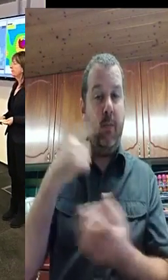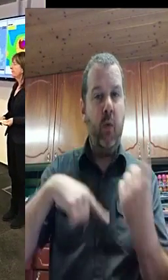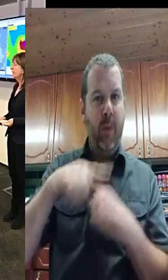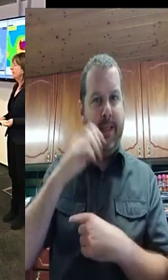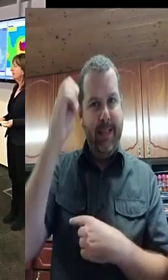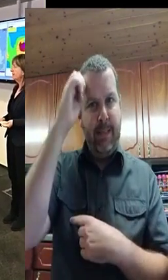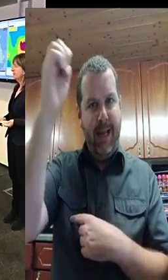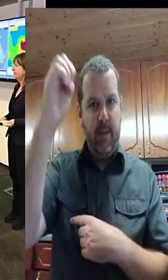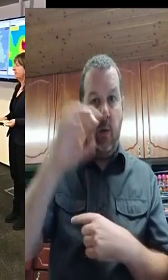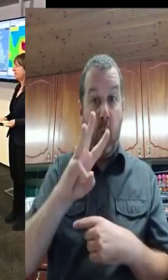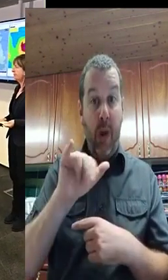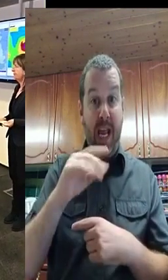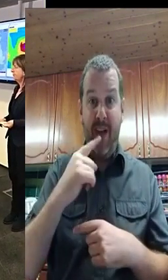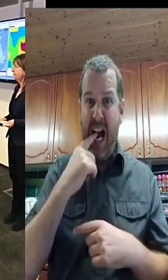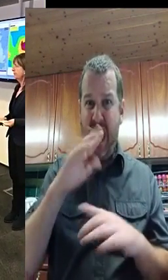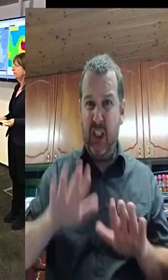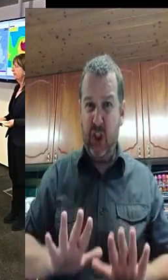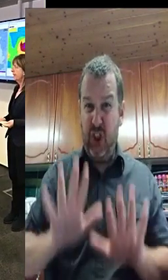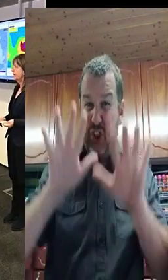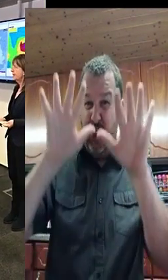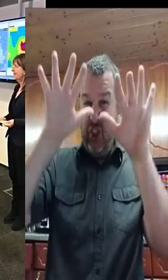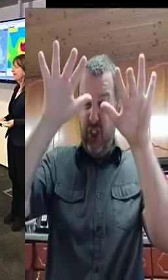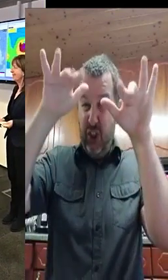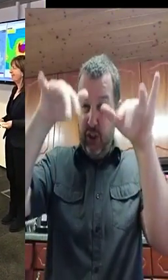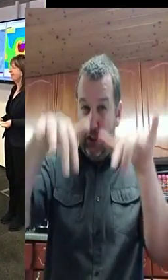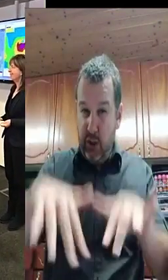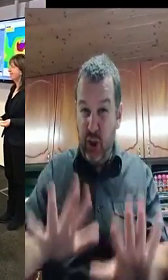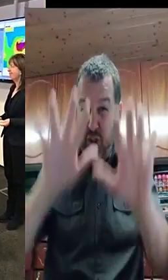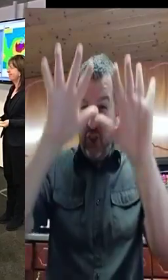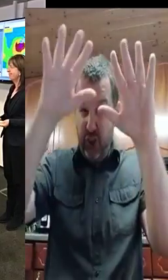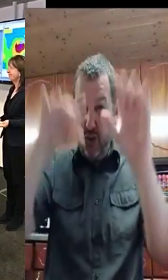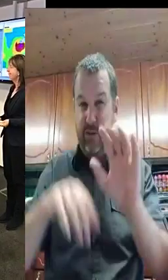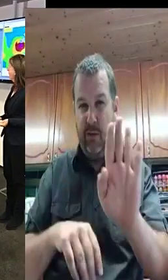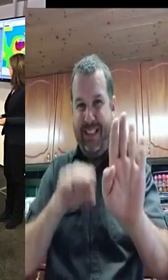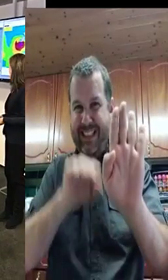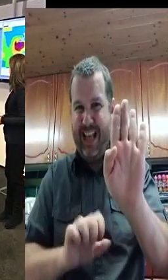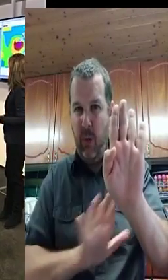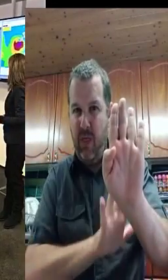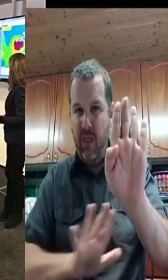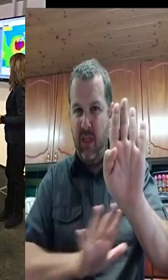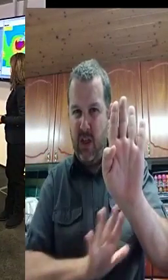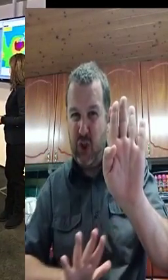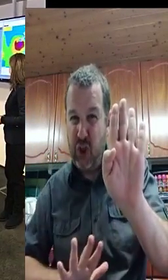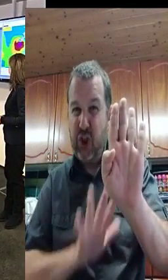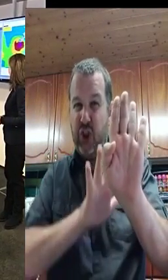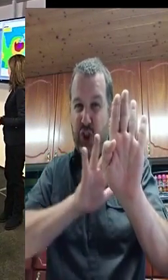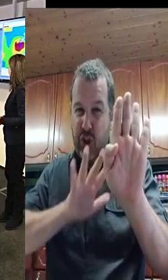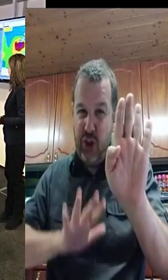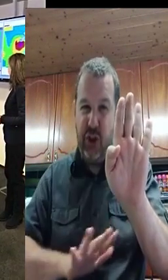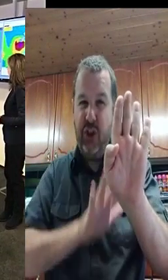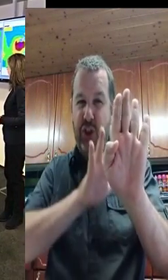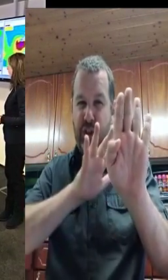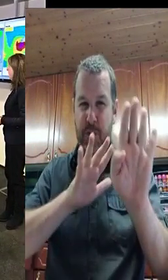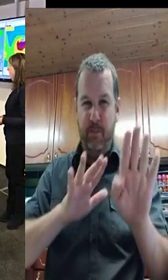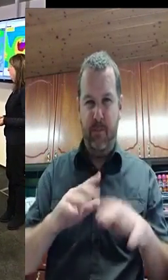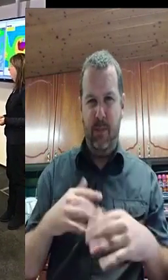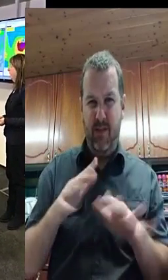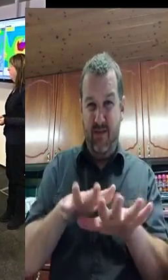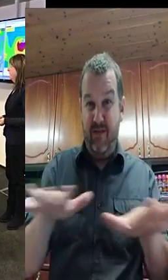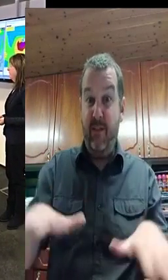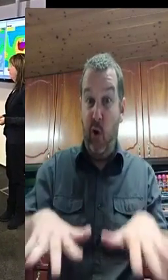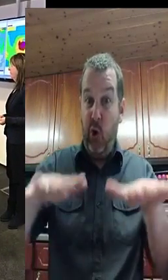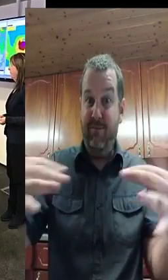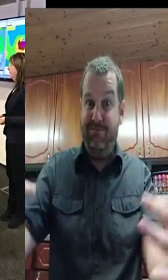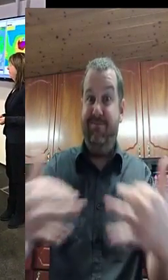the ESB networks and in terms of trees down disrupting roads and transport and traffic. We're also